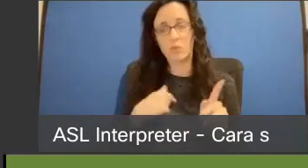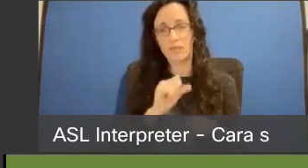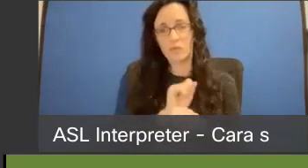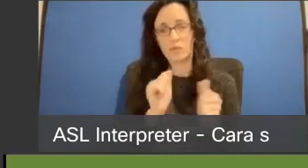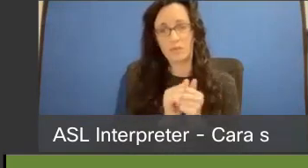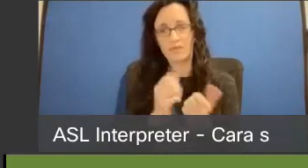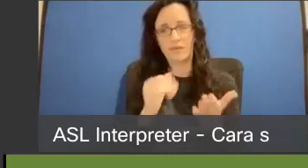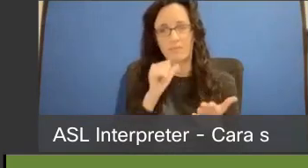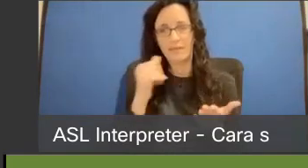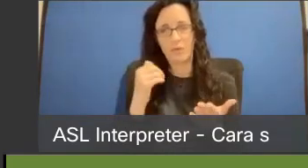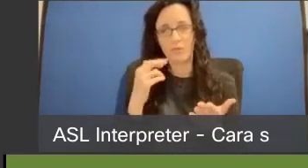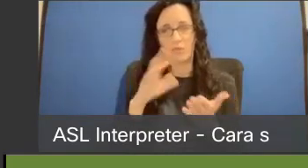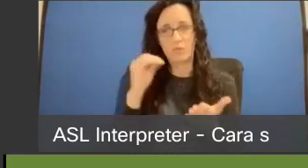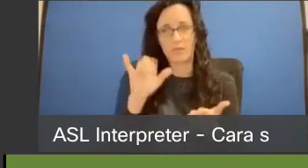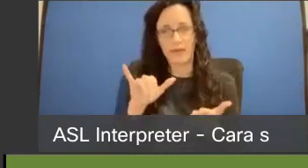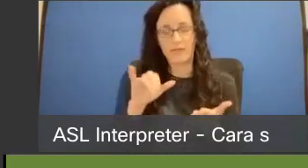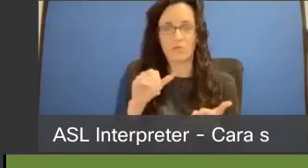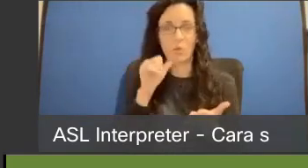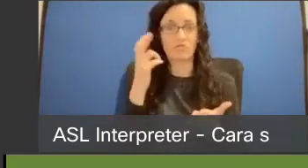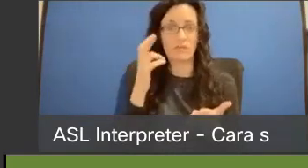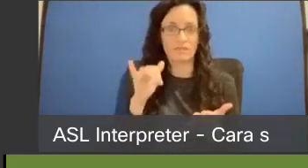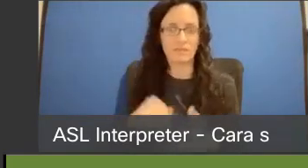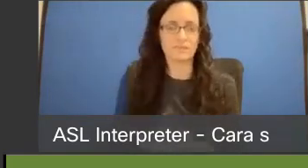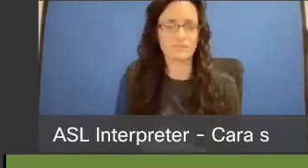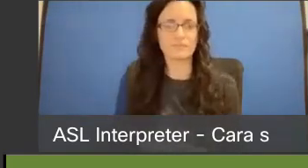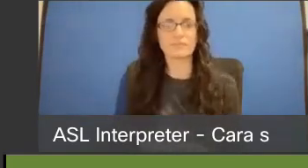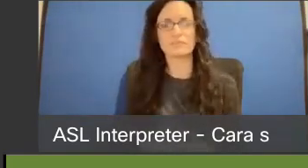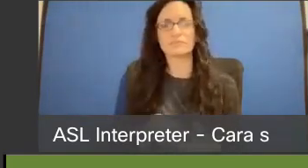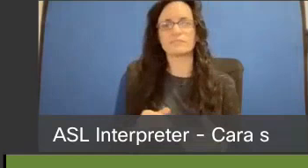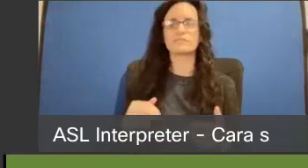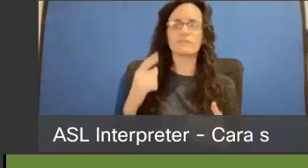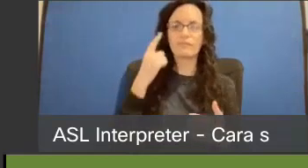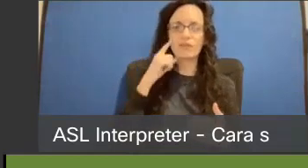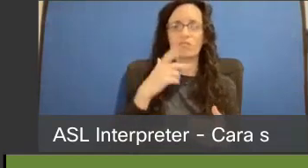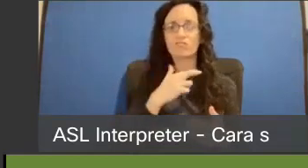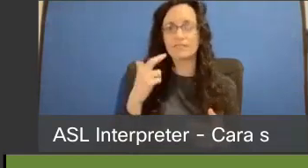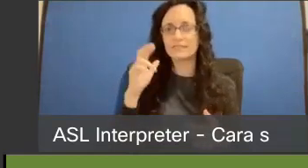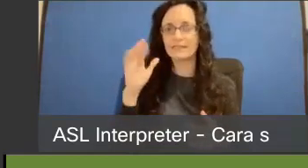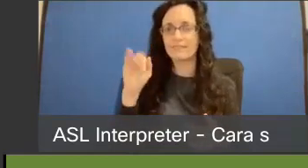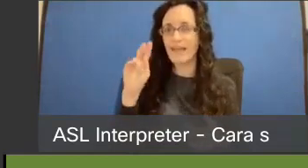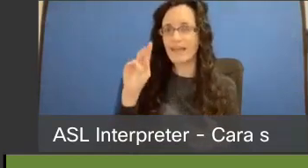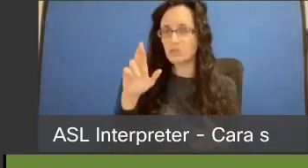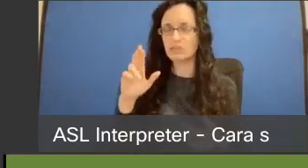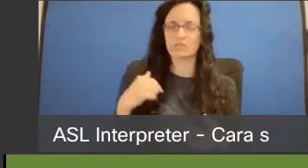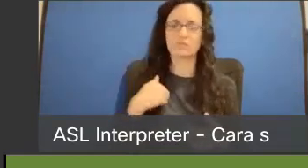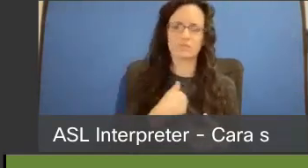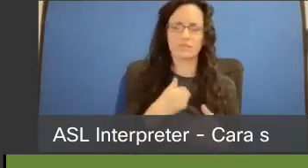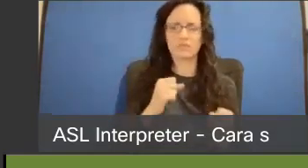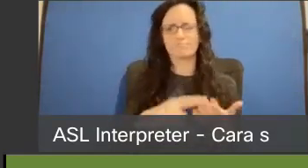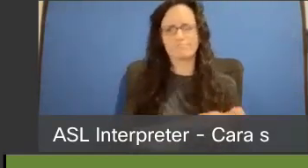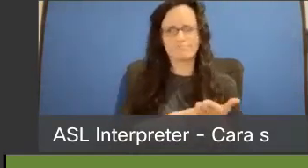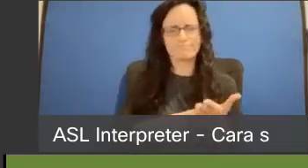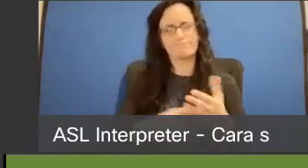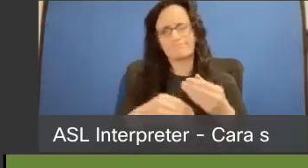We want to be looking for protective factors too, right? I've been talking lots about risk factors, but let me ask you, when you are thinking